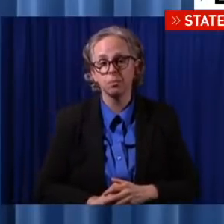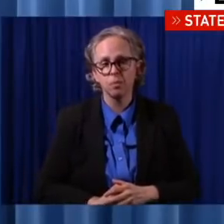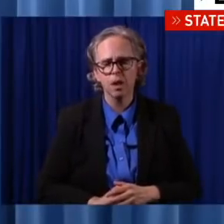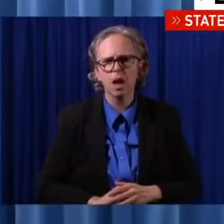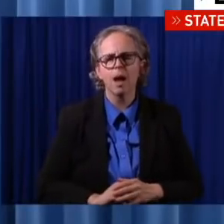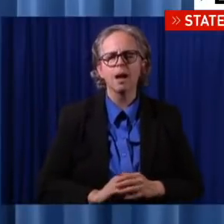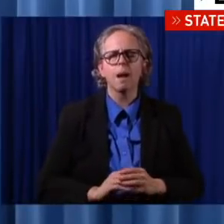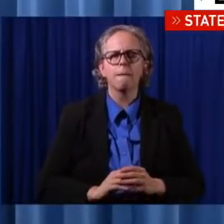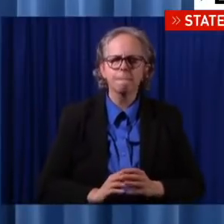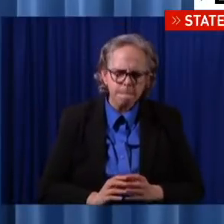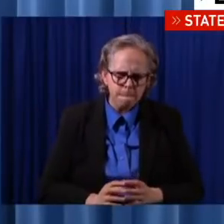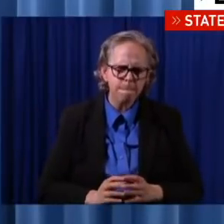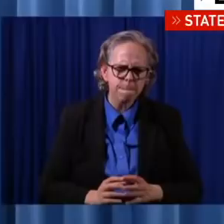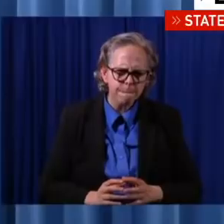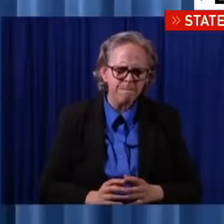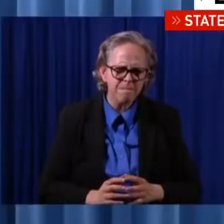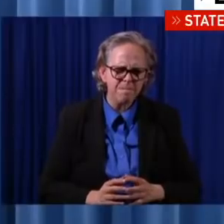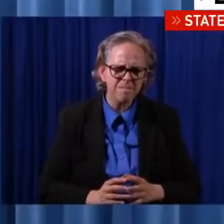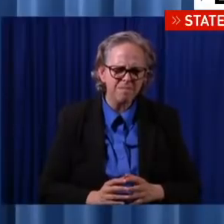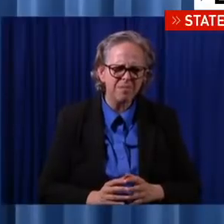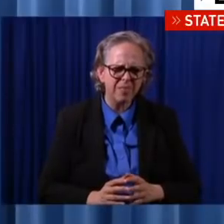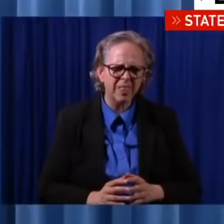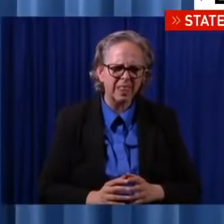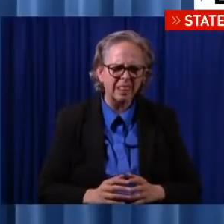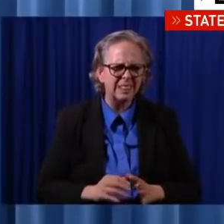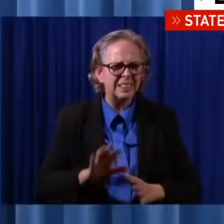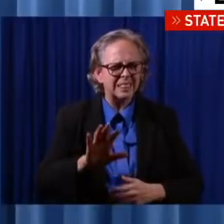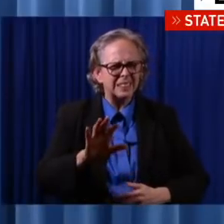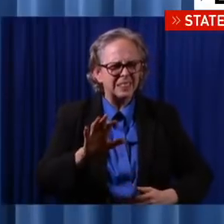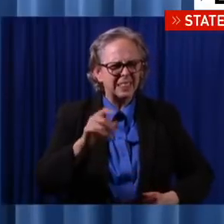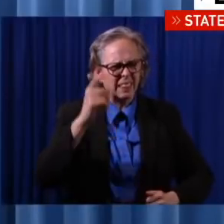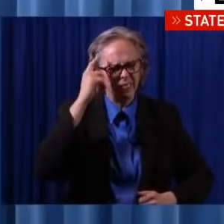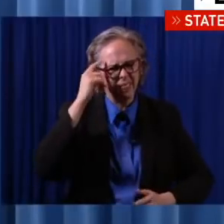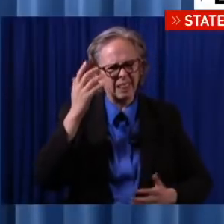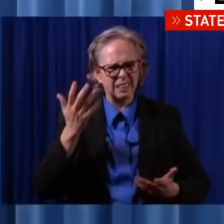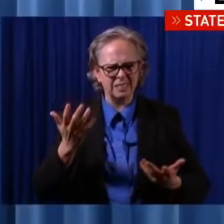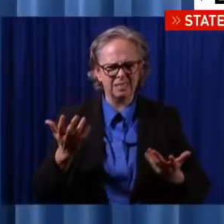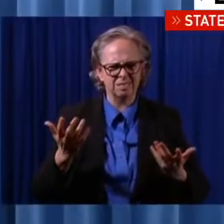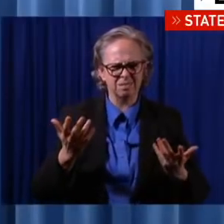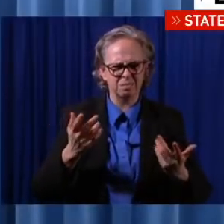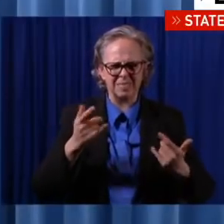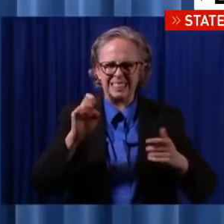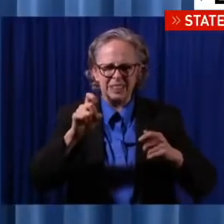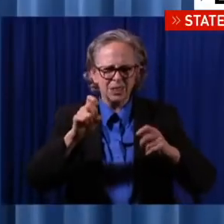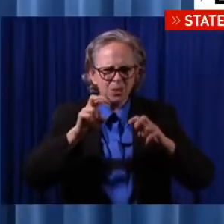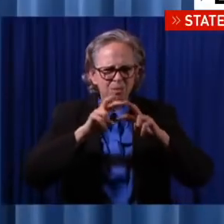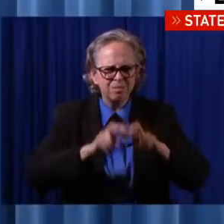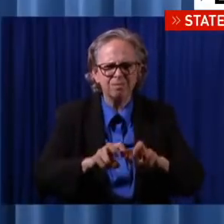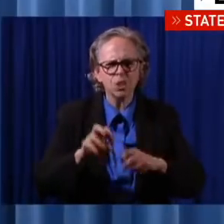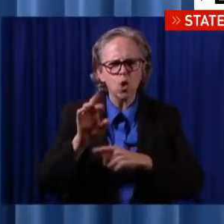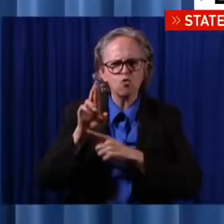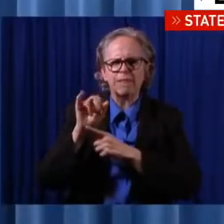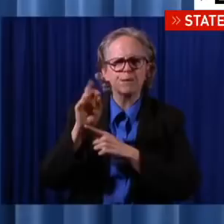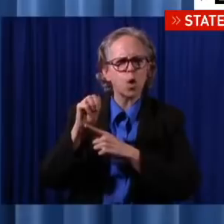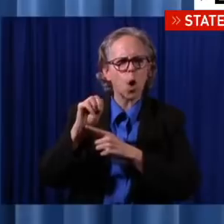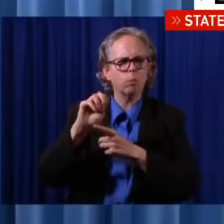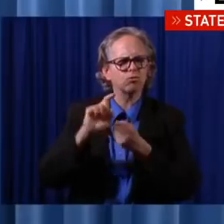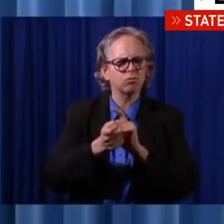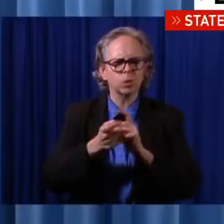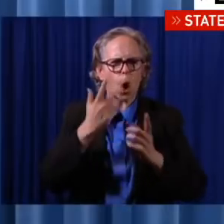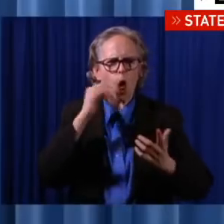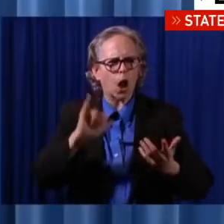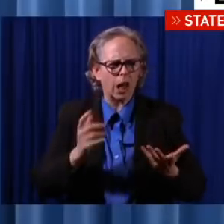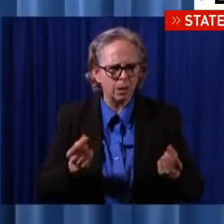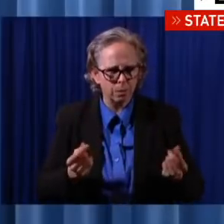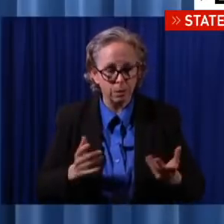I think everyone is looking at reforms. In fact, tomorrow I'm going to have a press